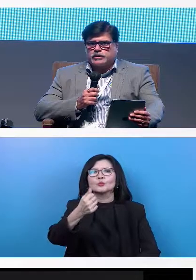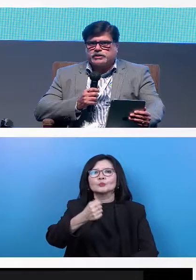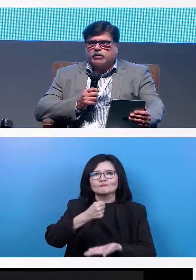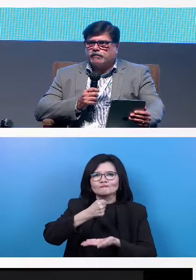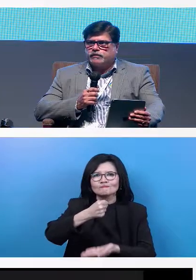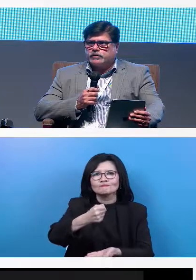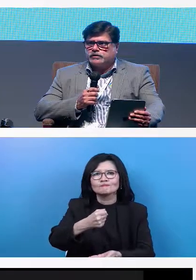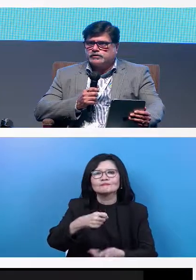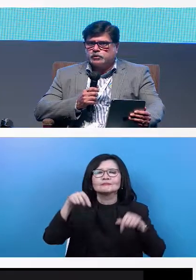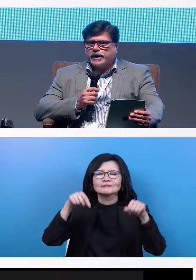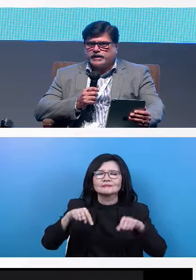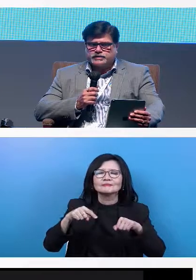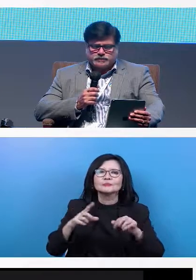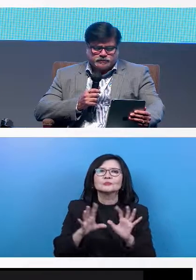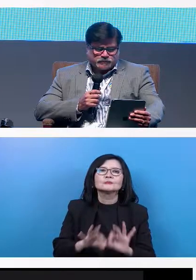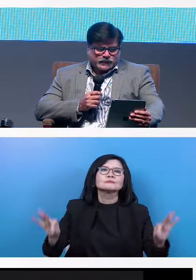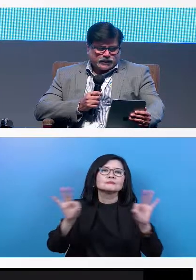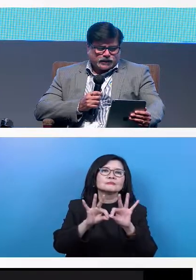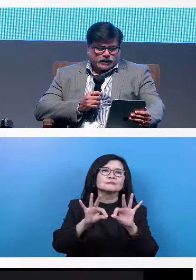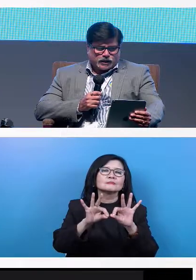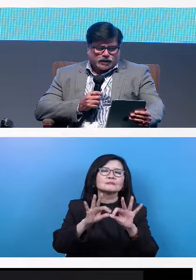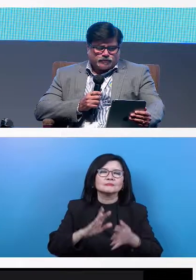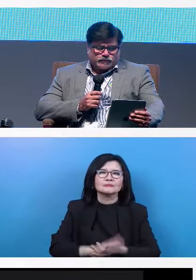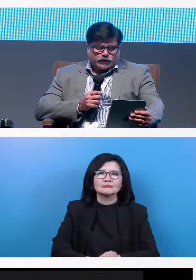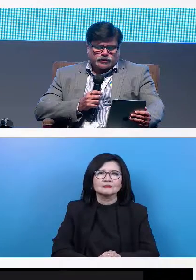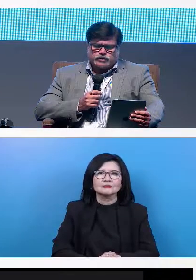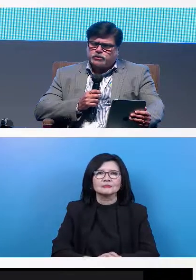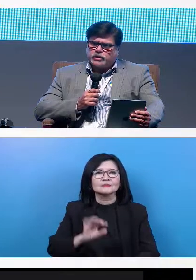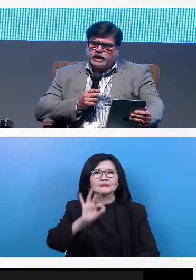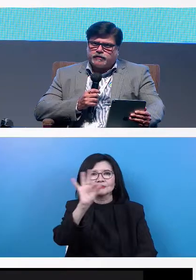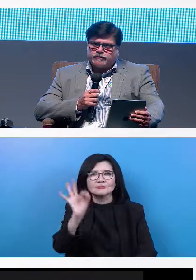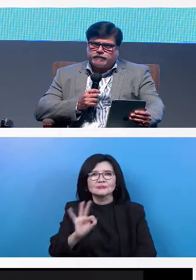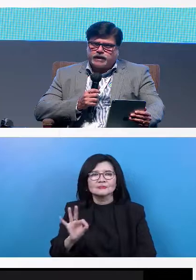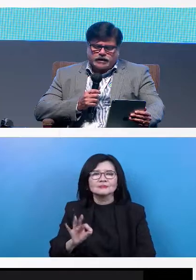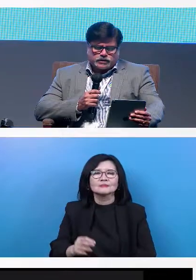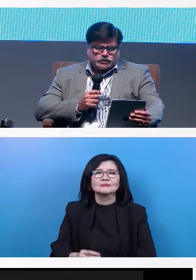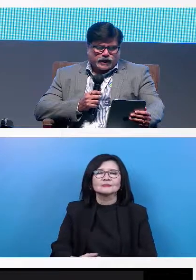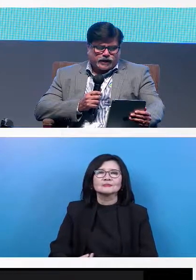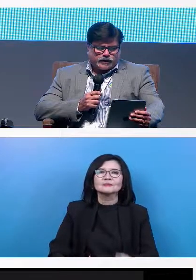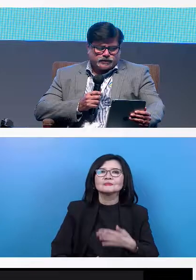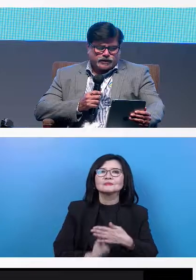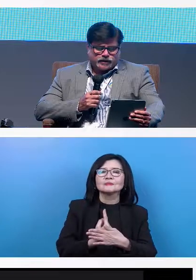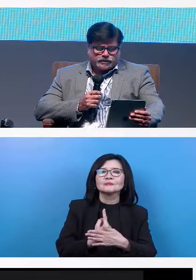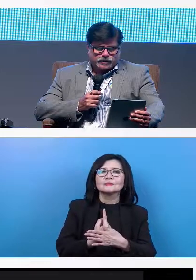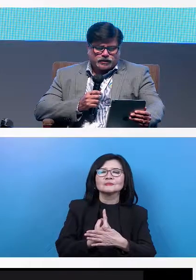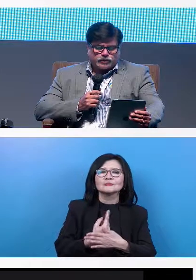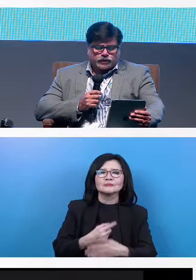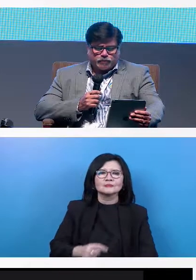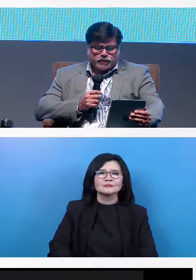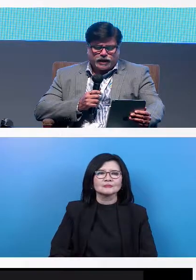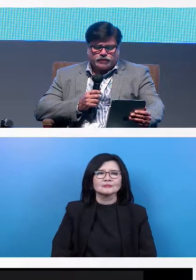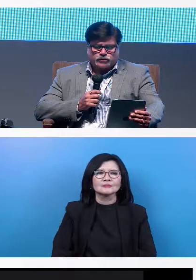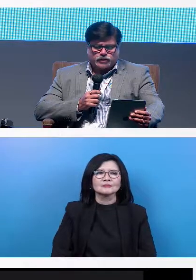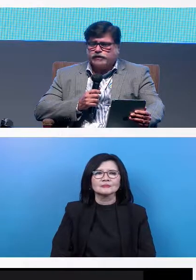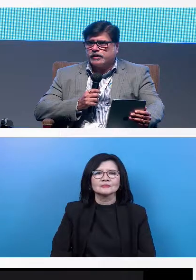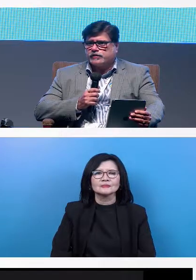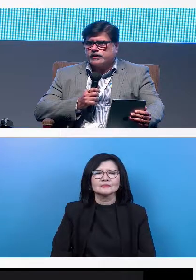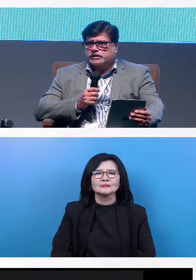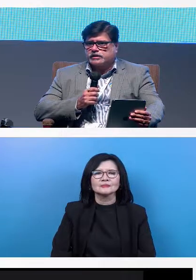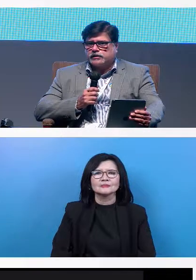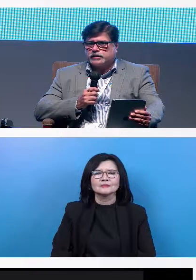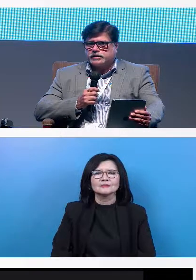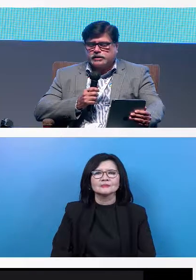eternal question of who pays. We also don't have end-to-end hazard to impact to